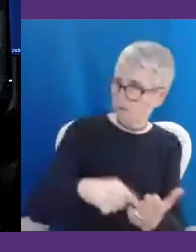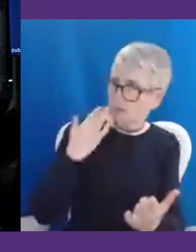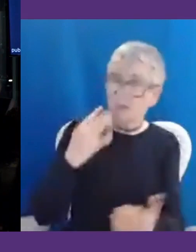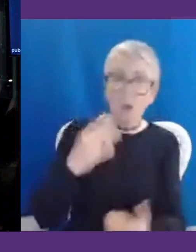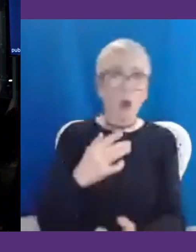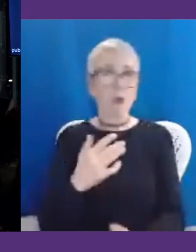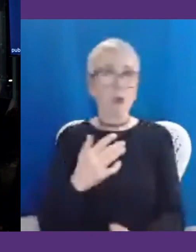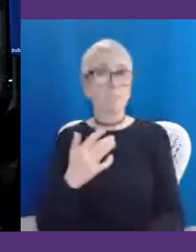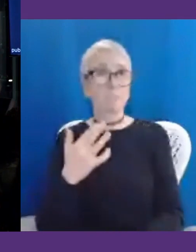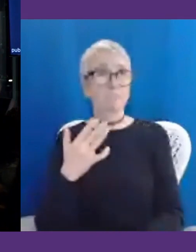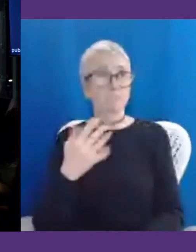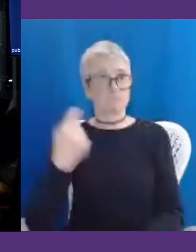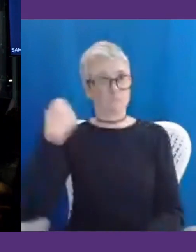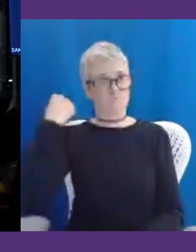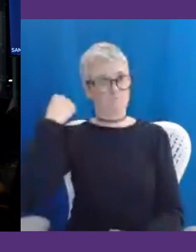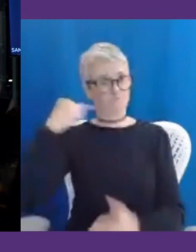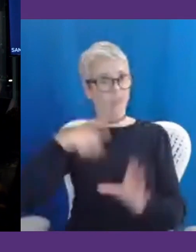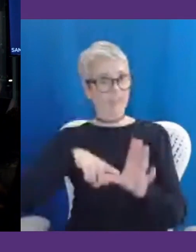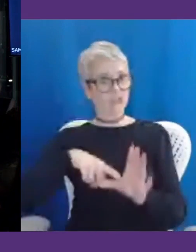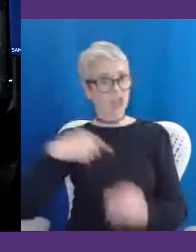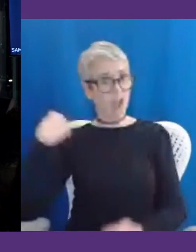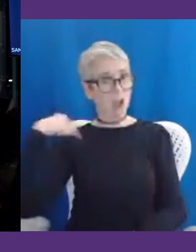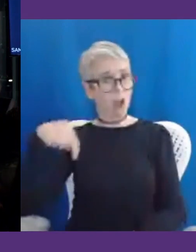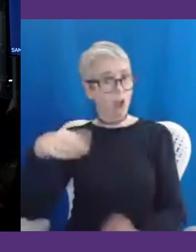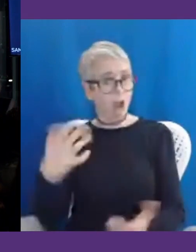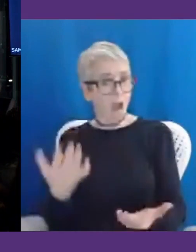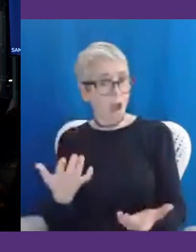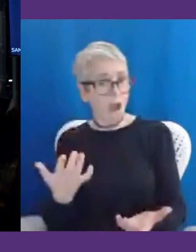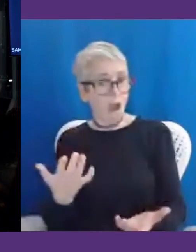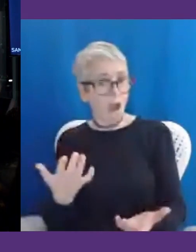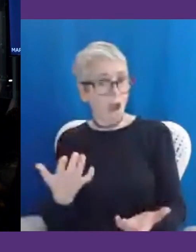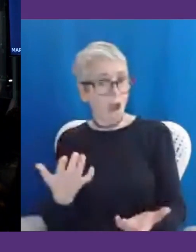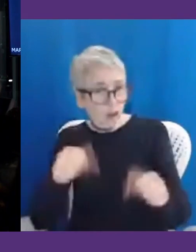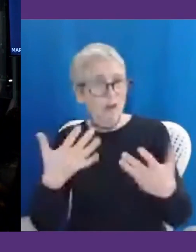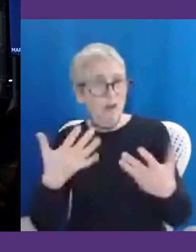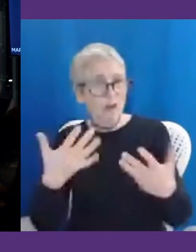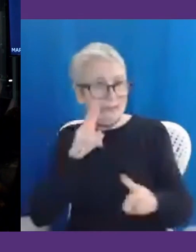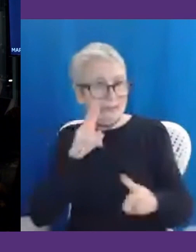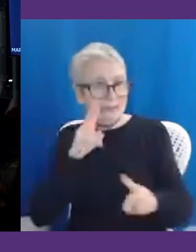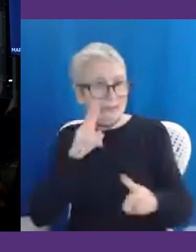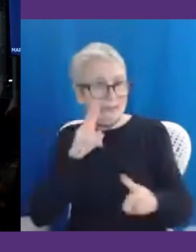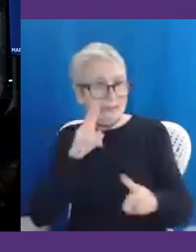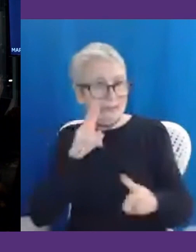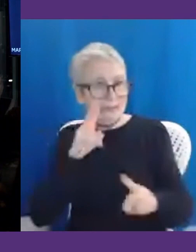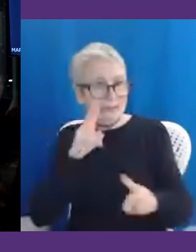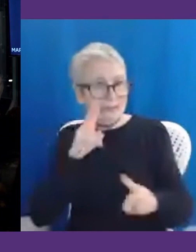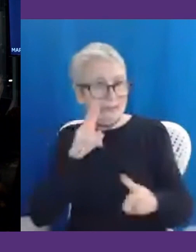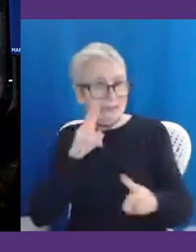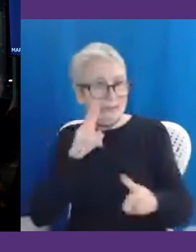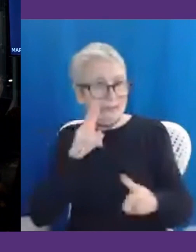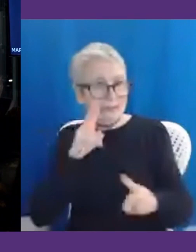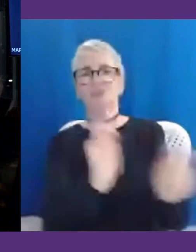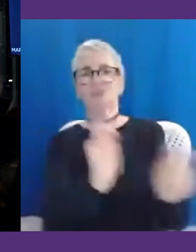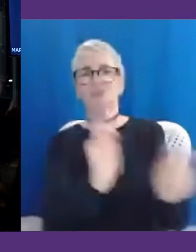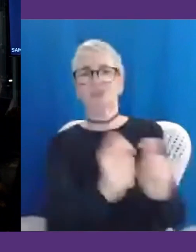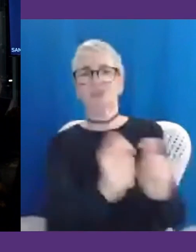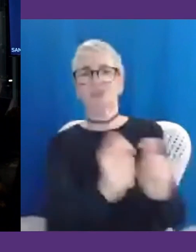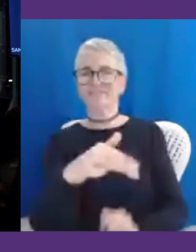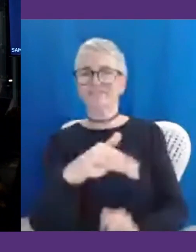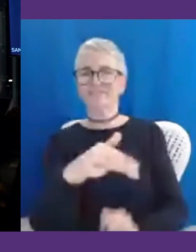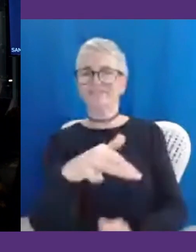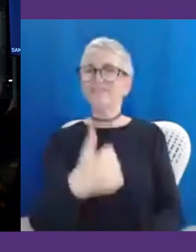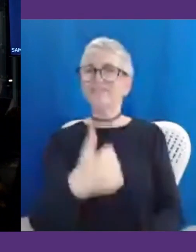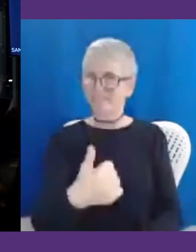into. Yeah, we are, and I think people sort of debate terms a lot. As we all